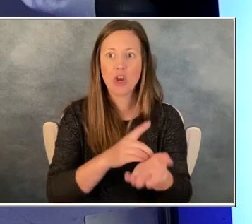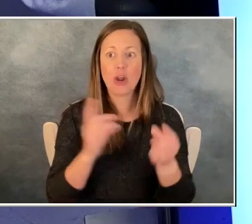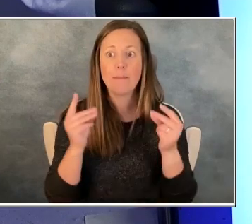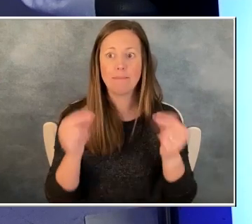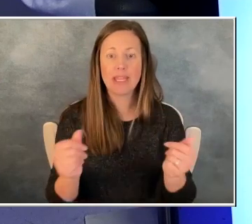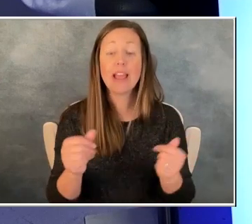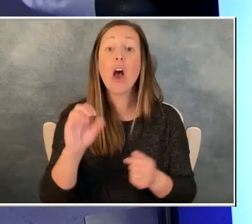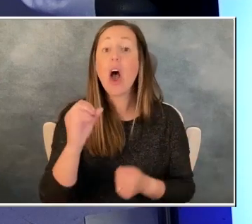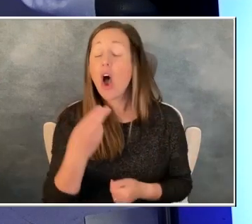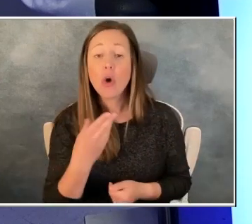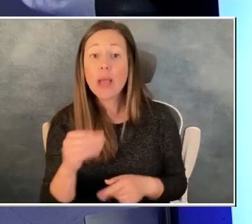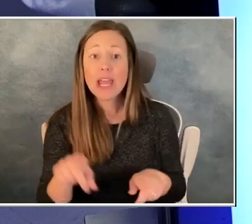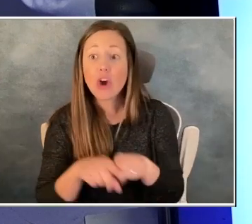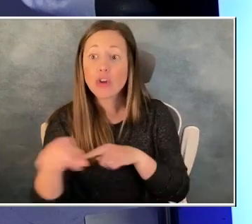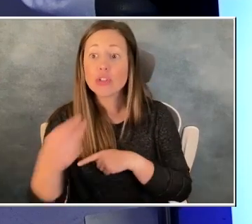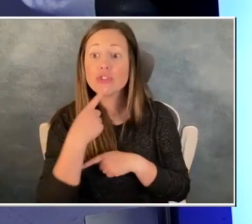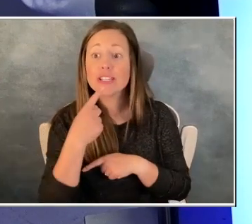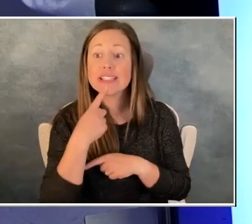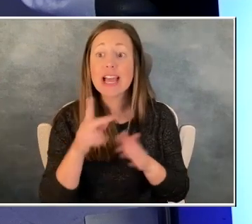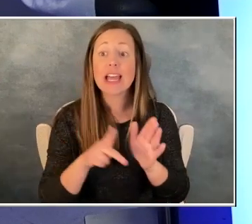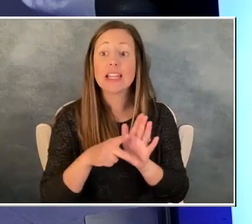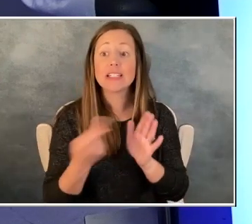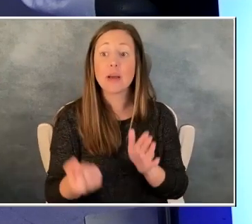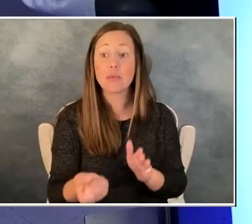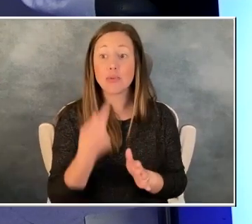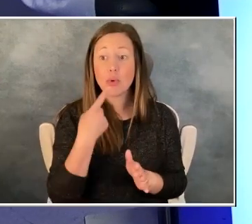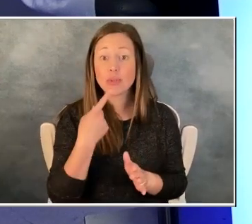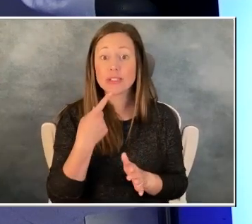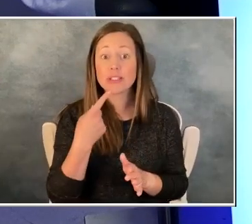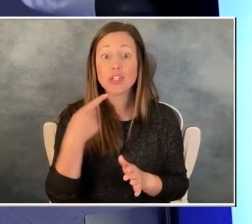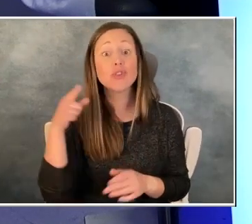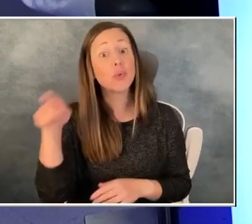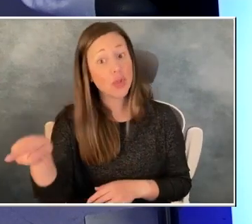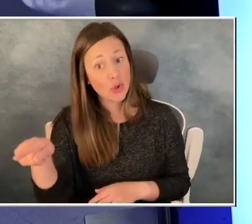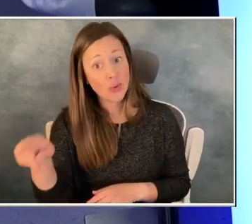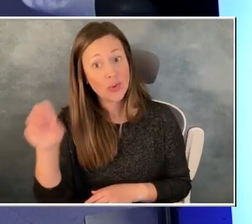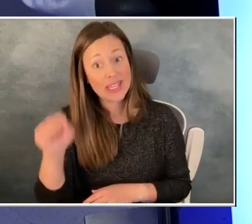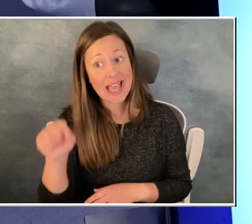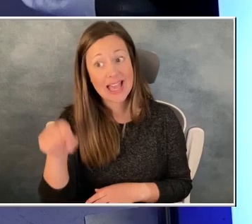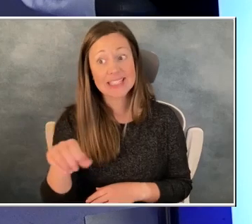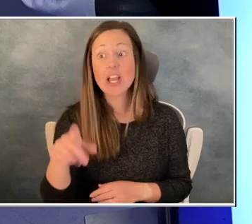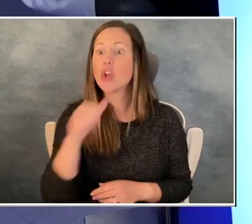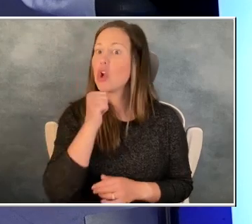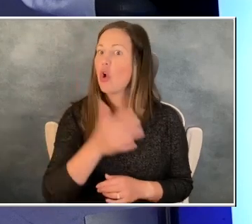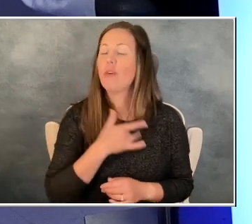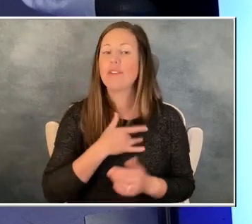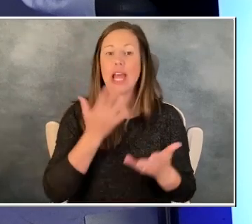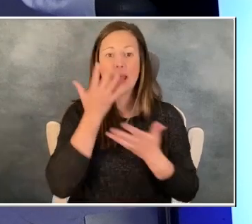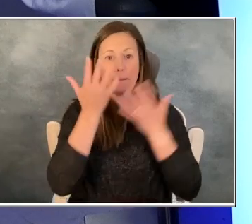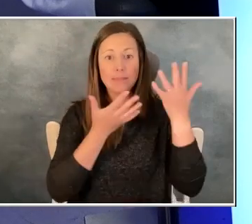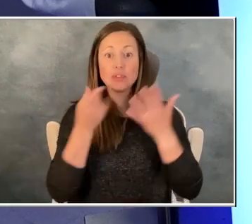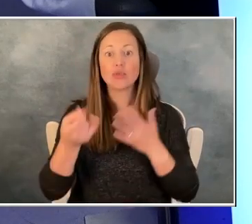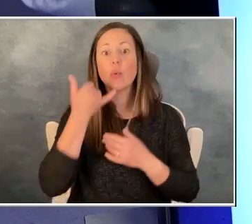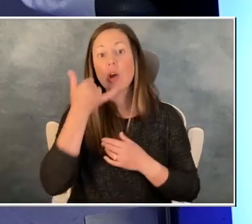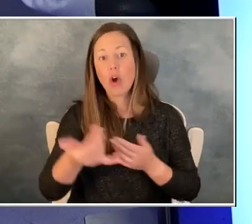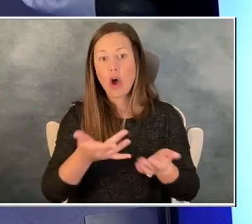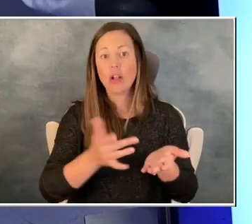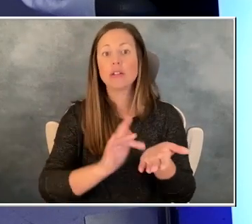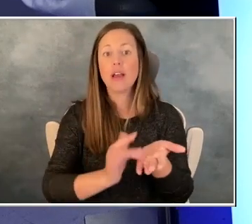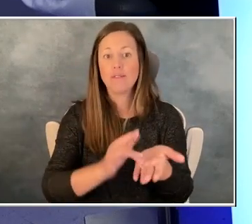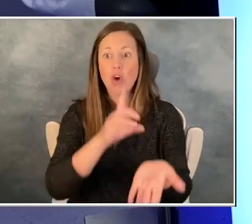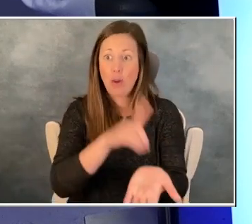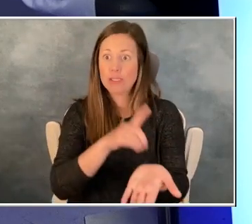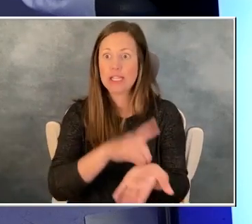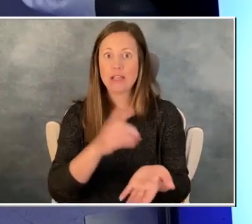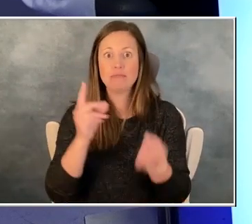She's actually saying double doses yes to you, Dr. Thornton. Wow. Don't feel shame. She called the pharmacist right away and they were able to reassure her that she